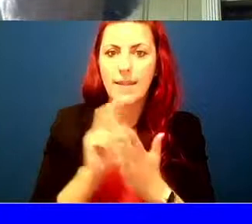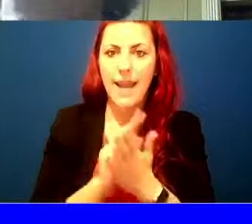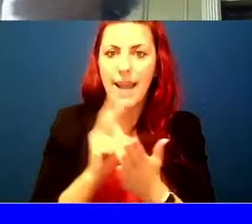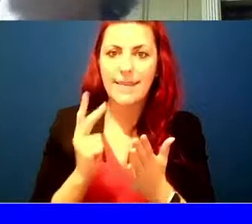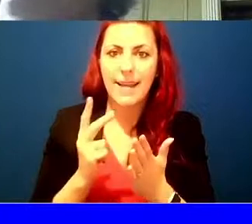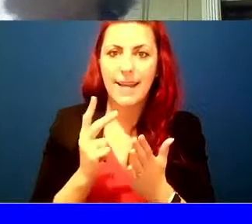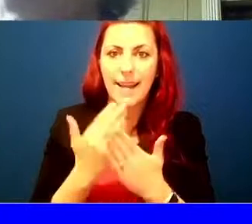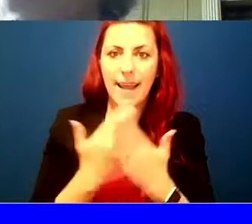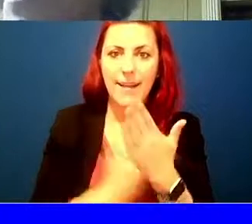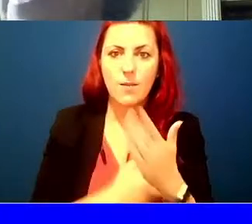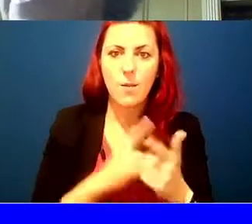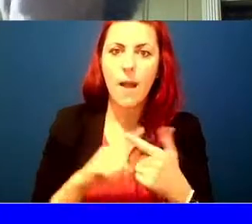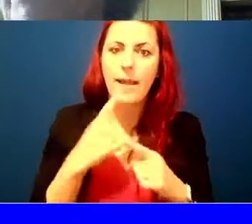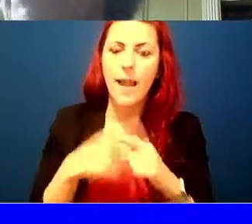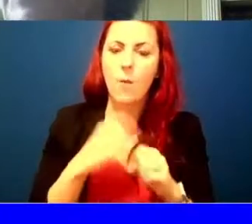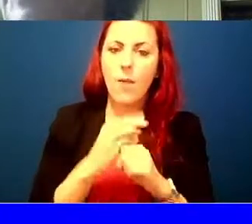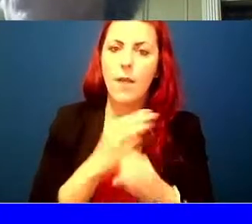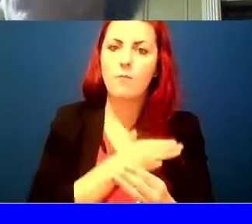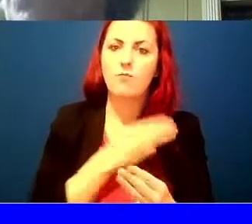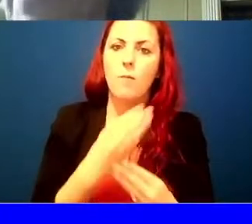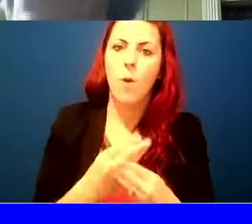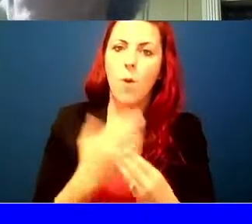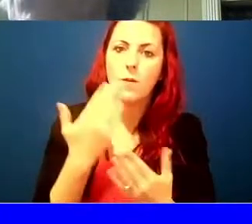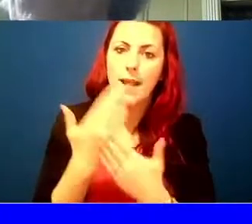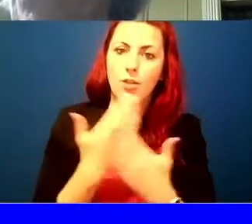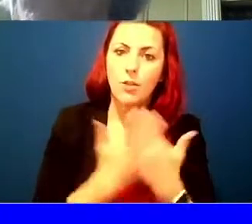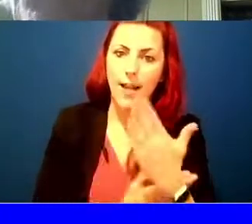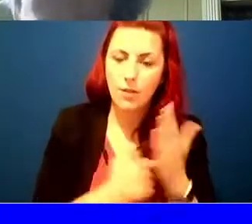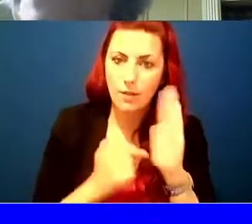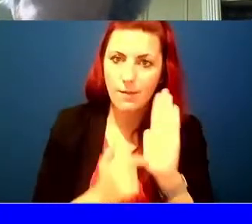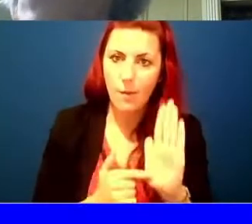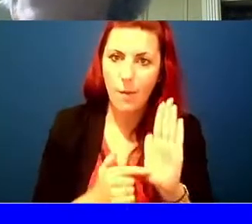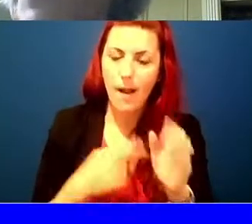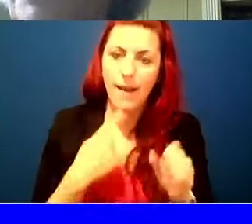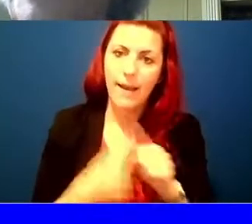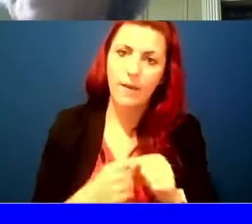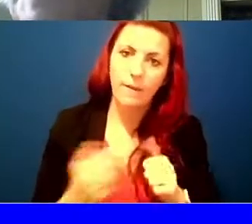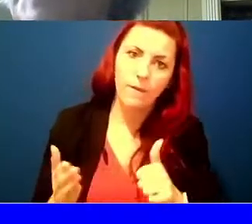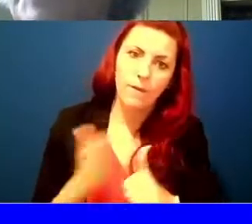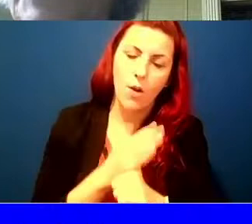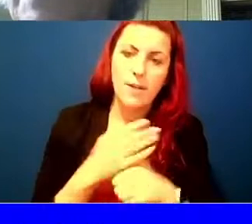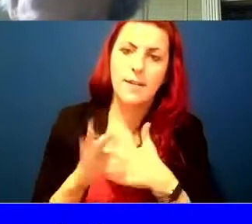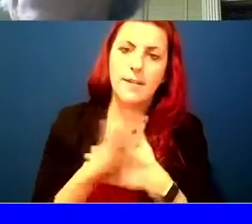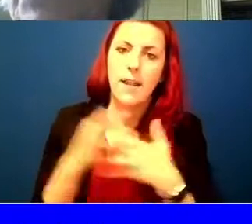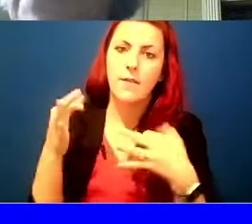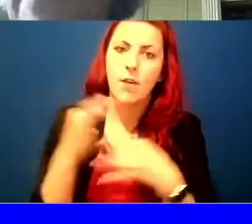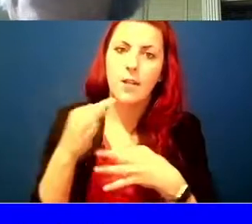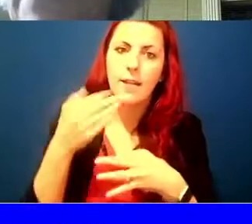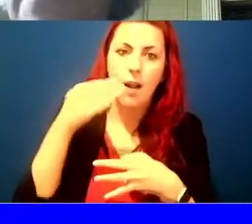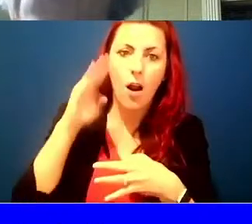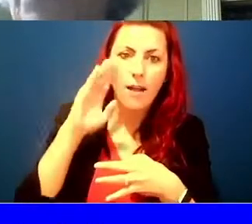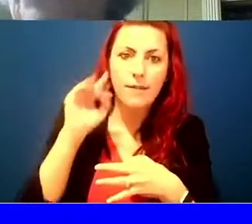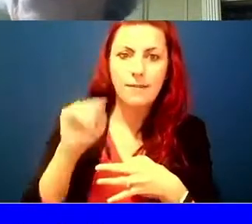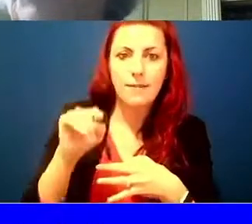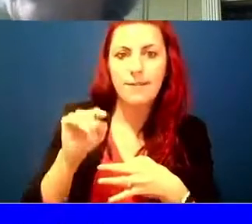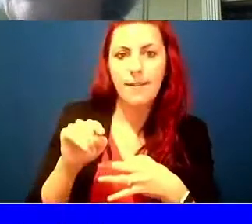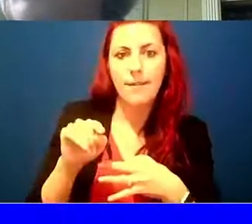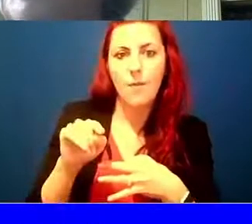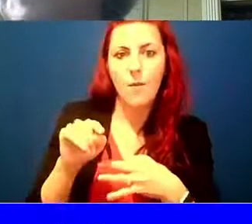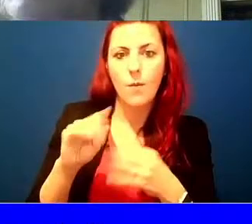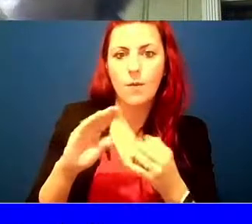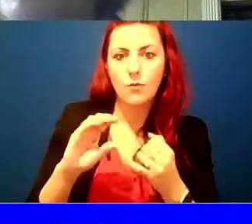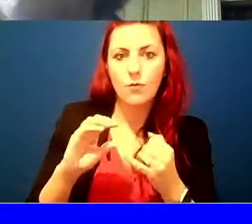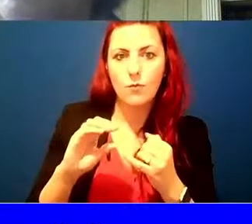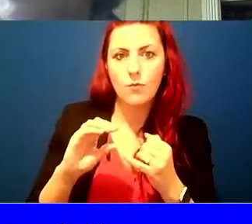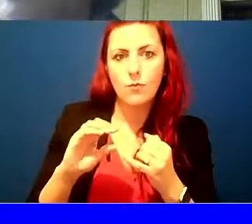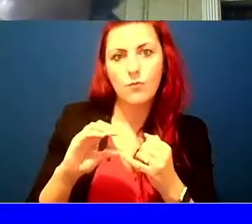the proposed legislation, first of all, Safeguarding in Ireland assisted Senator Colette Kelleher to